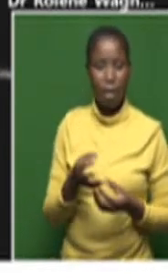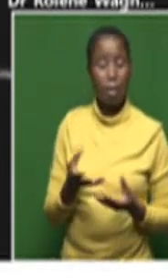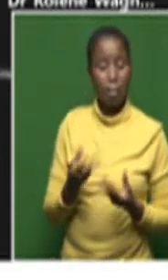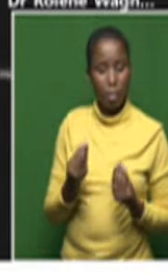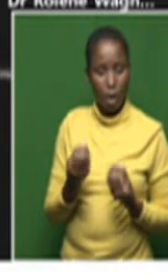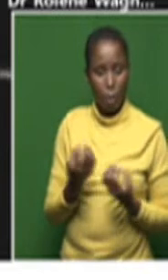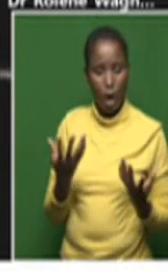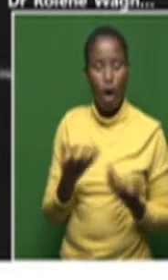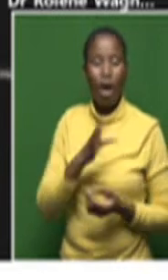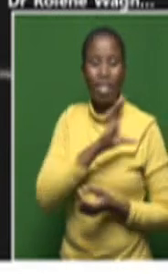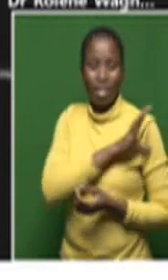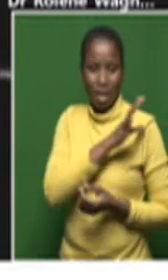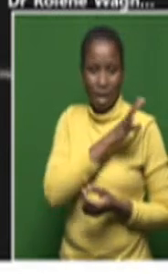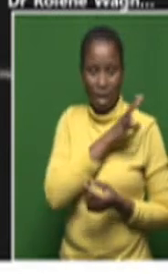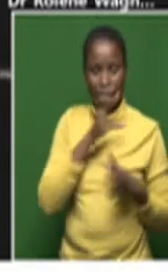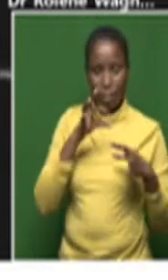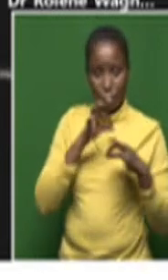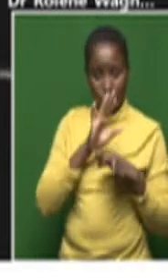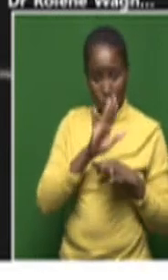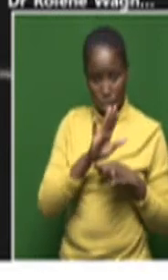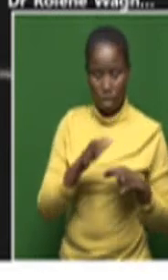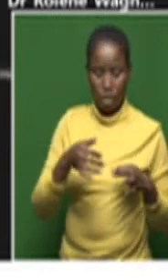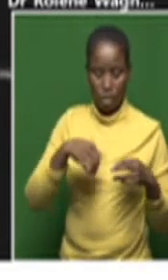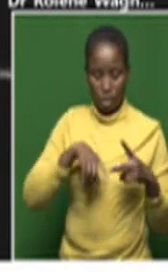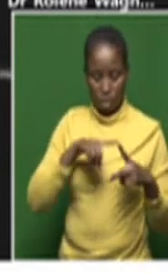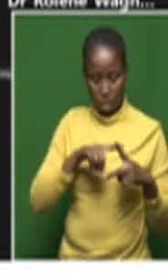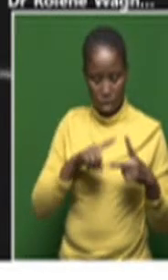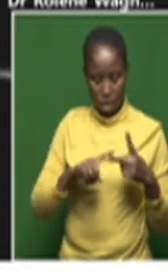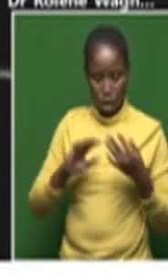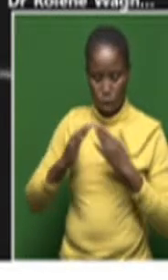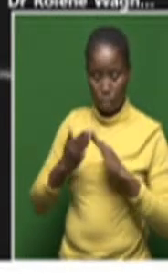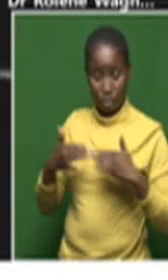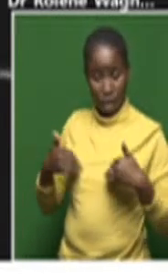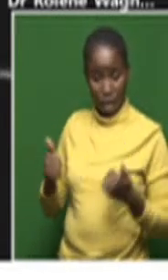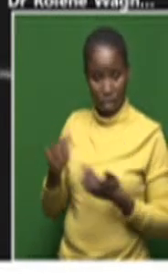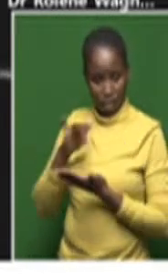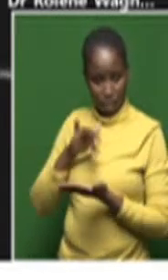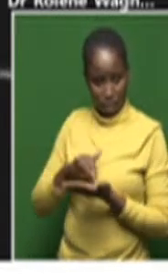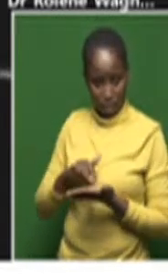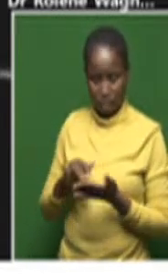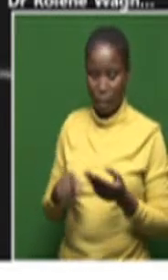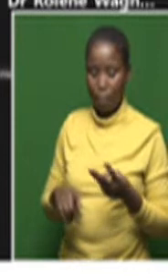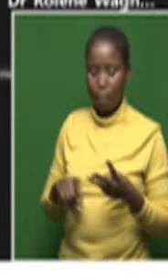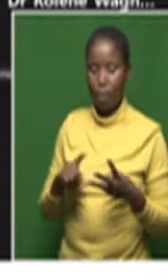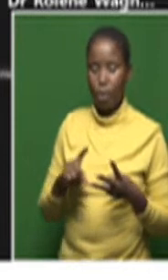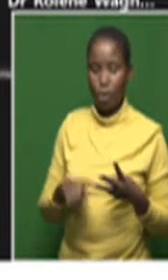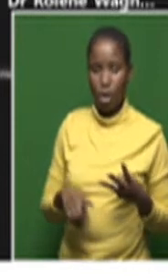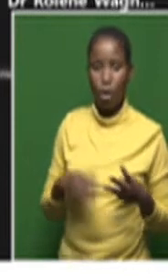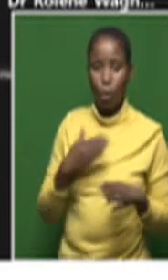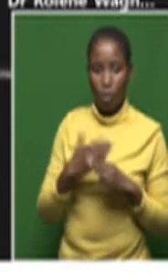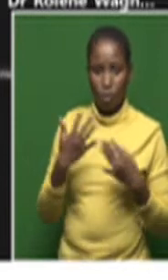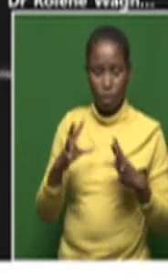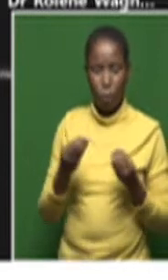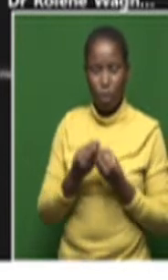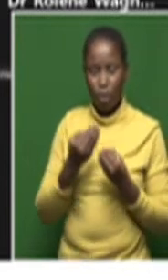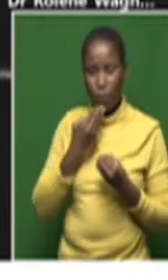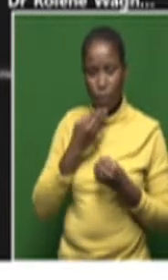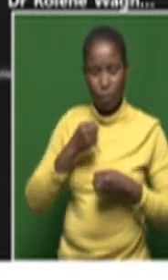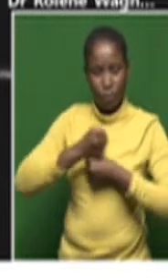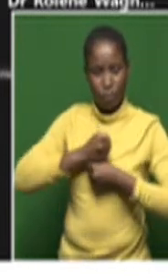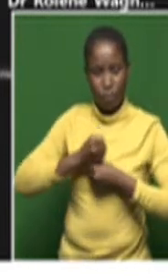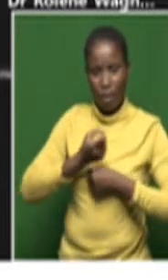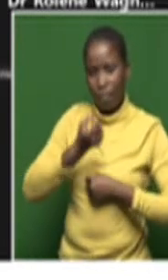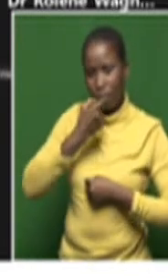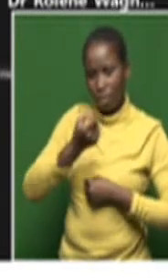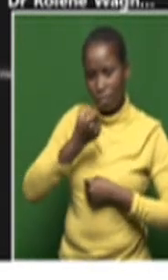our clinics, followed by the community health centers. And we also have been working with our pharmacies